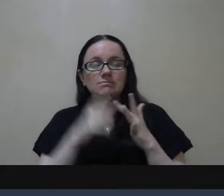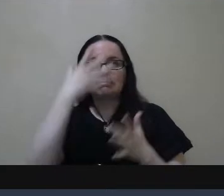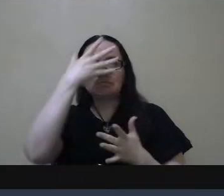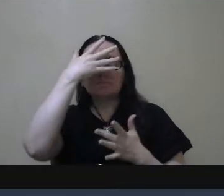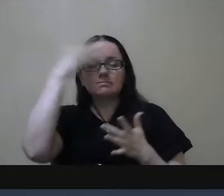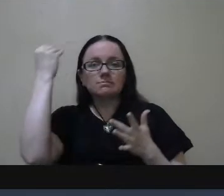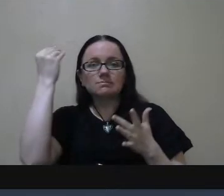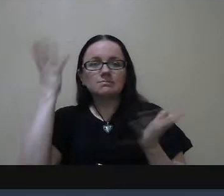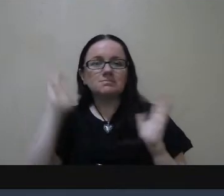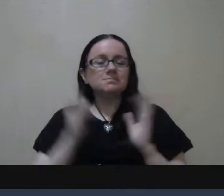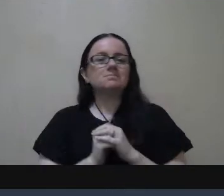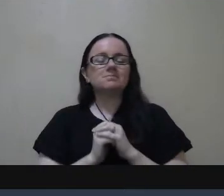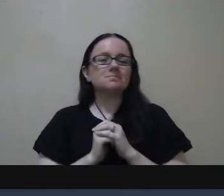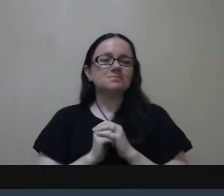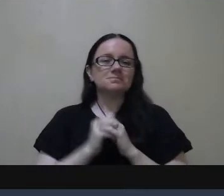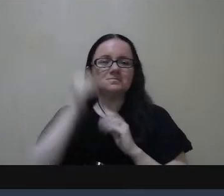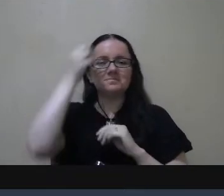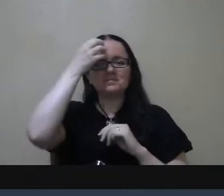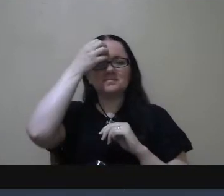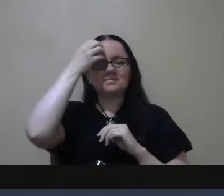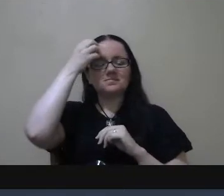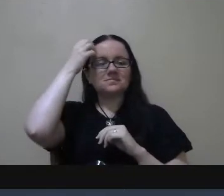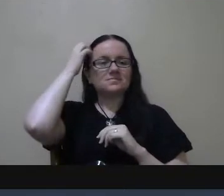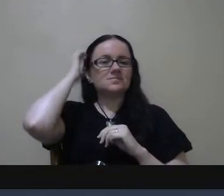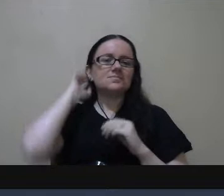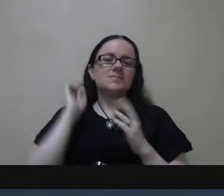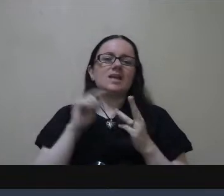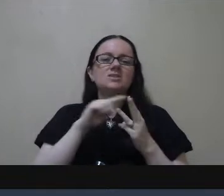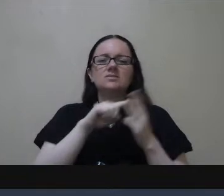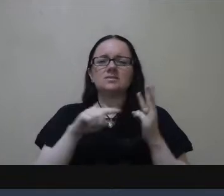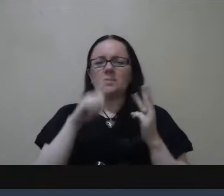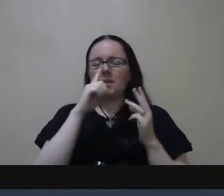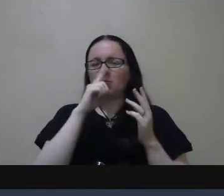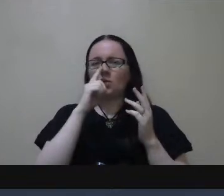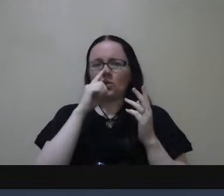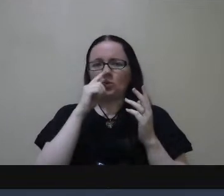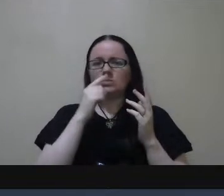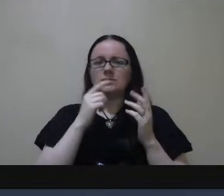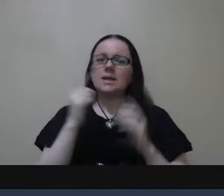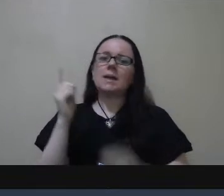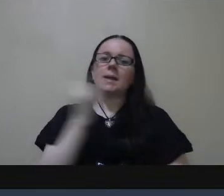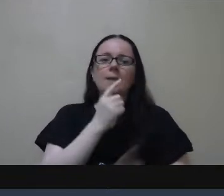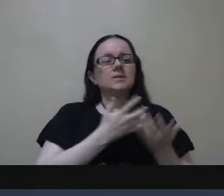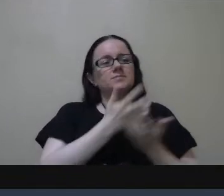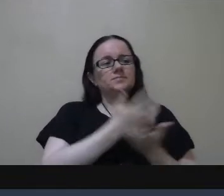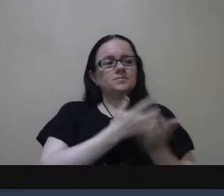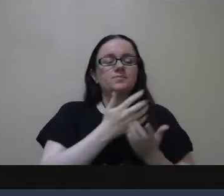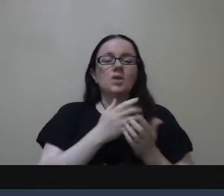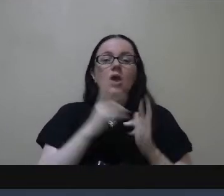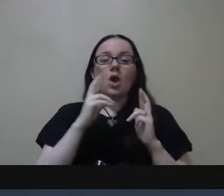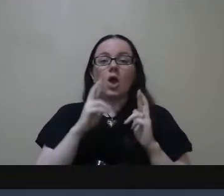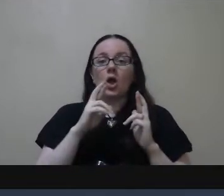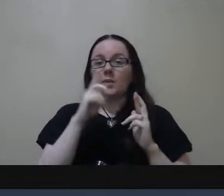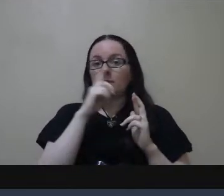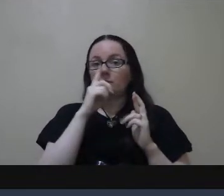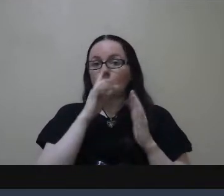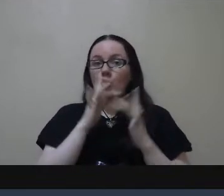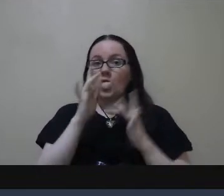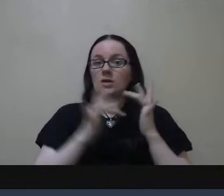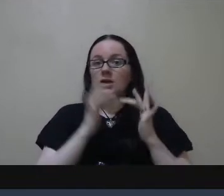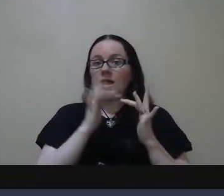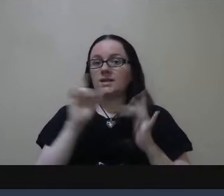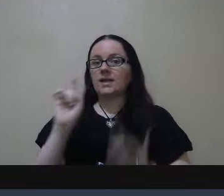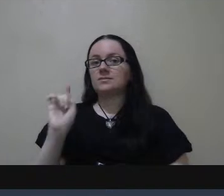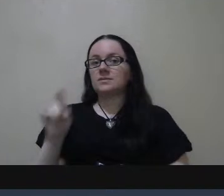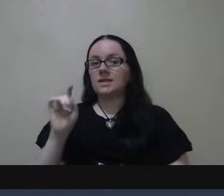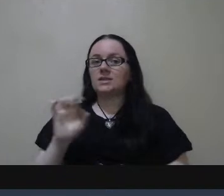here. All right, so they're willing to have a chat. Those of you online, I hope you've had time enough to click on the link to enter the Zoom. Thank